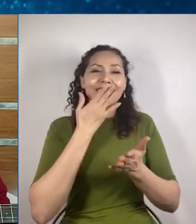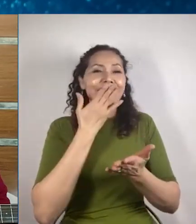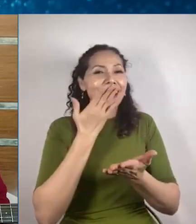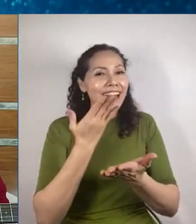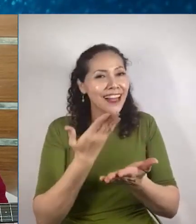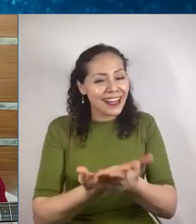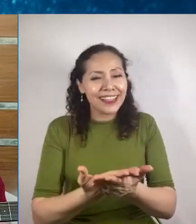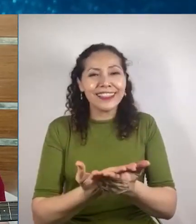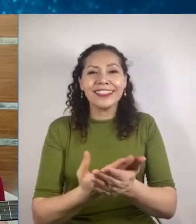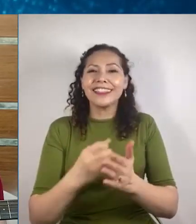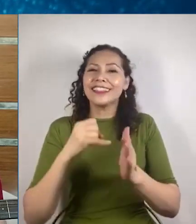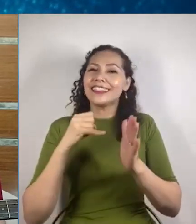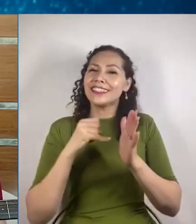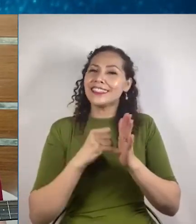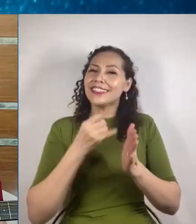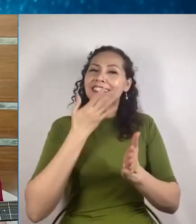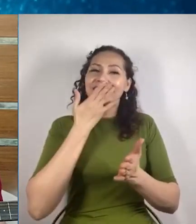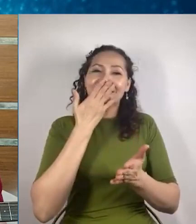is well.